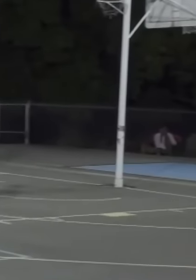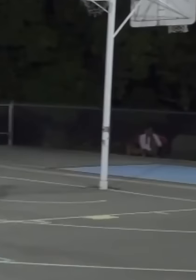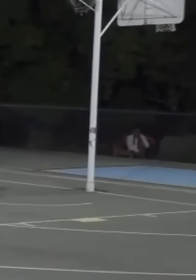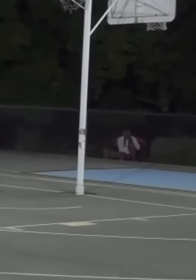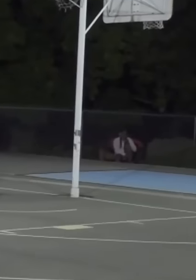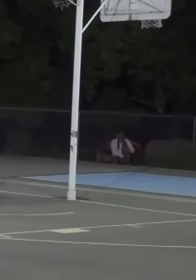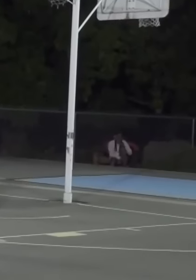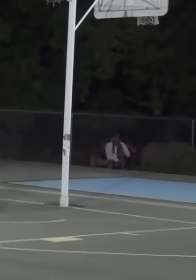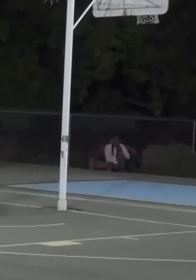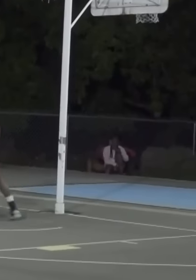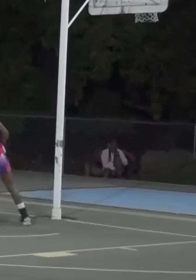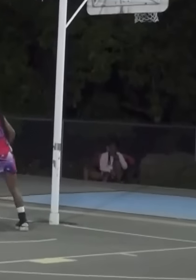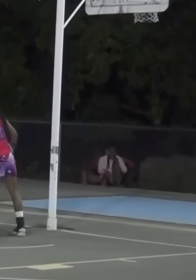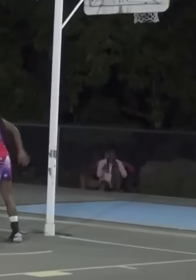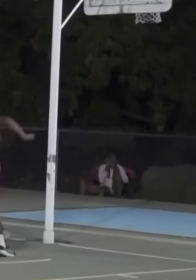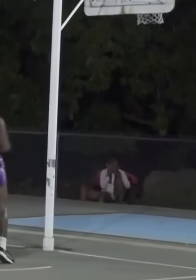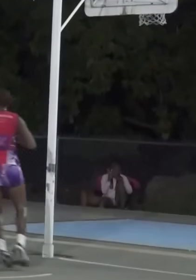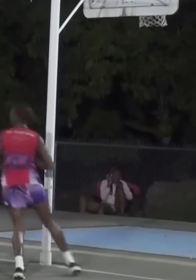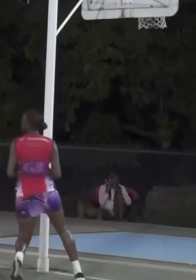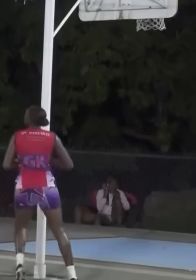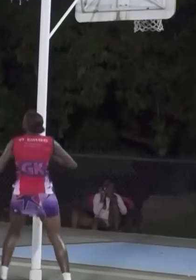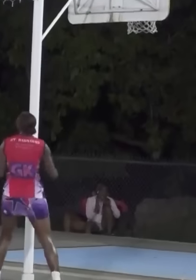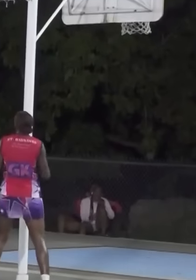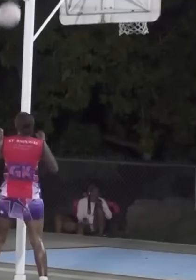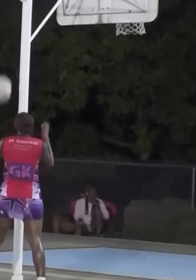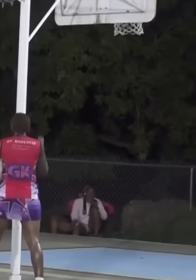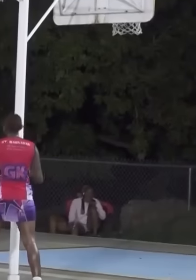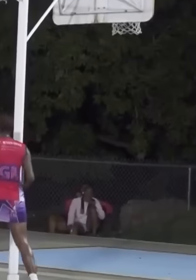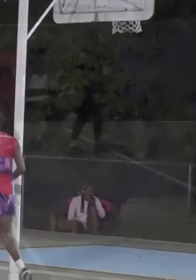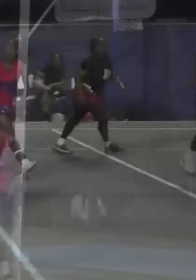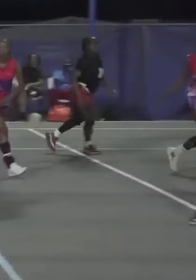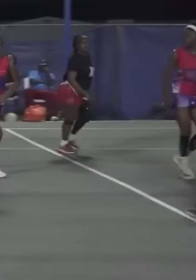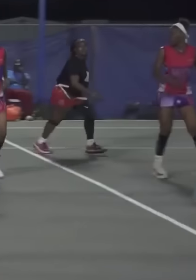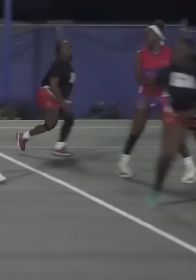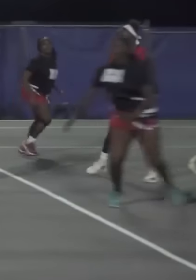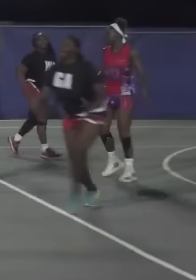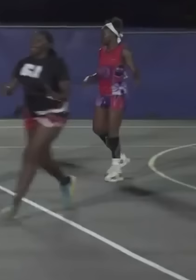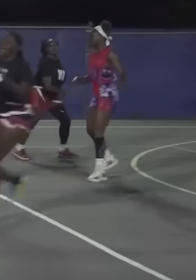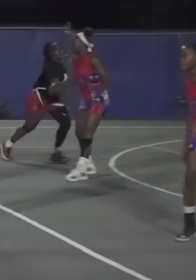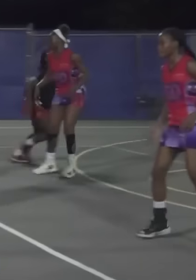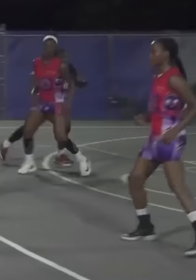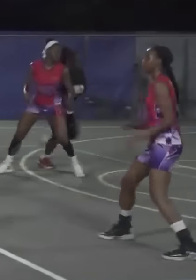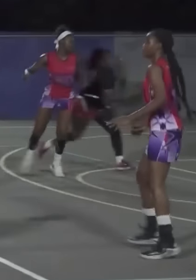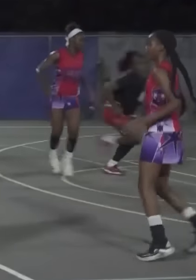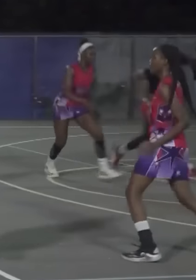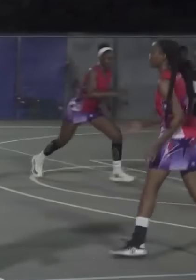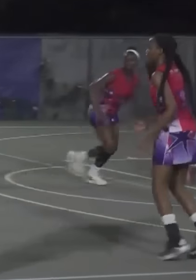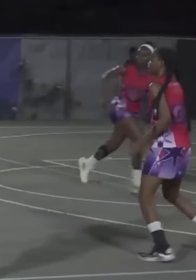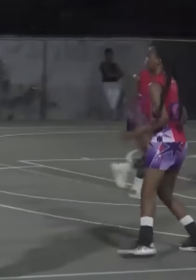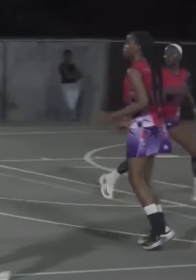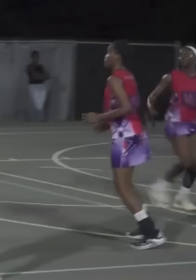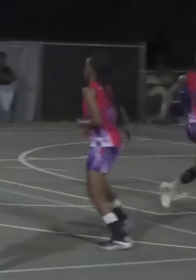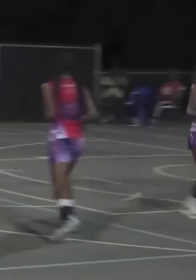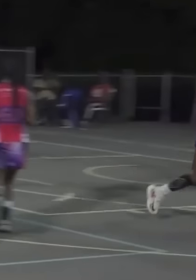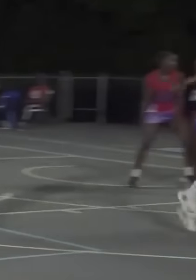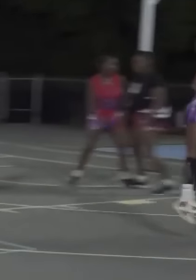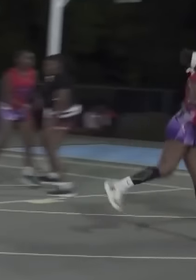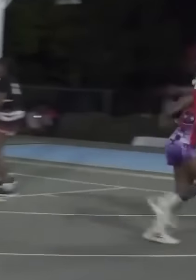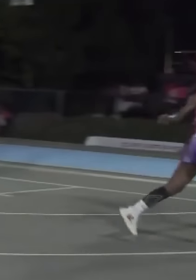Again, Agard is fed the ball in the right position, and she scores. So by the end of the third, Villa had command, and with passes